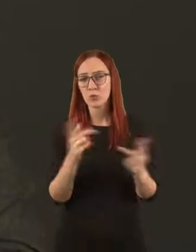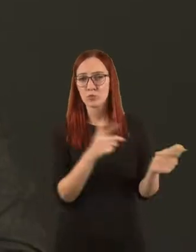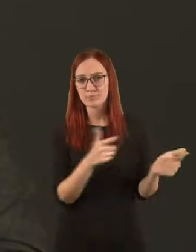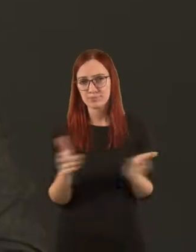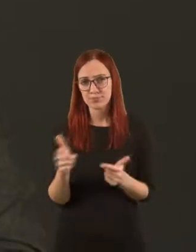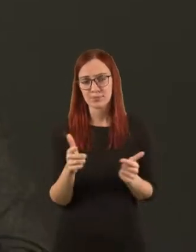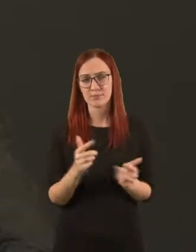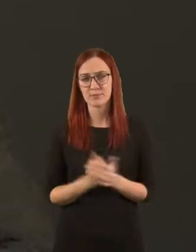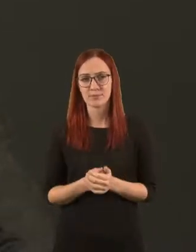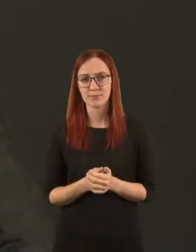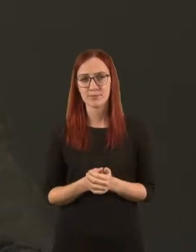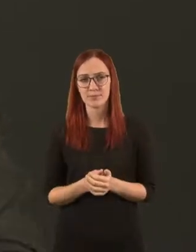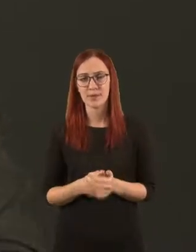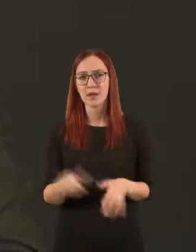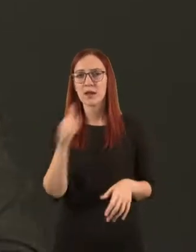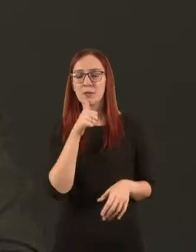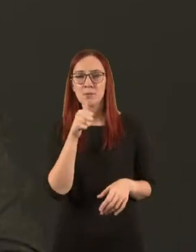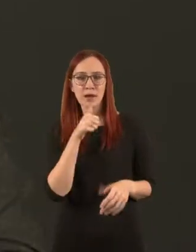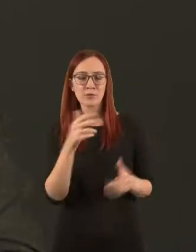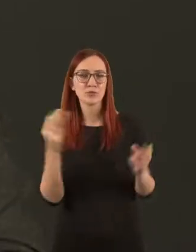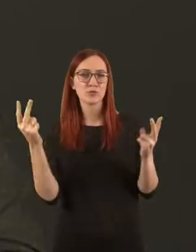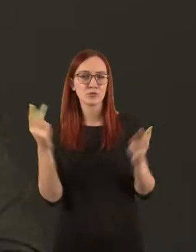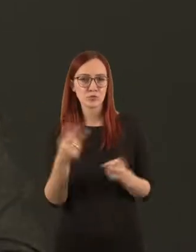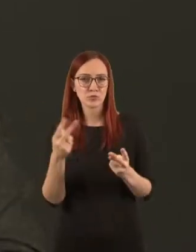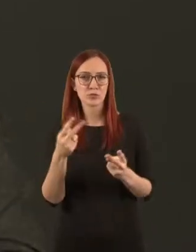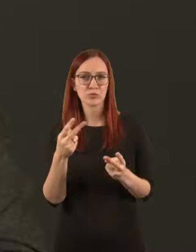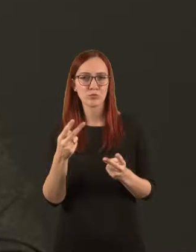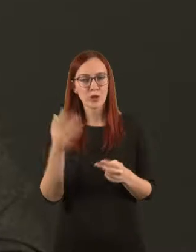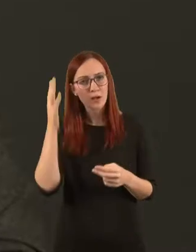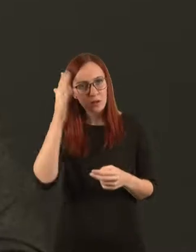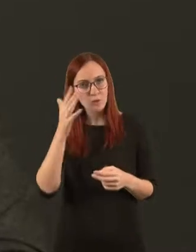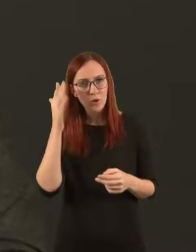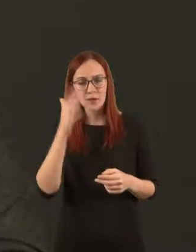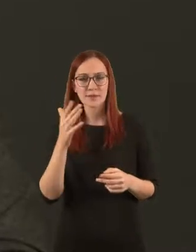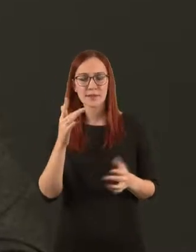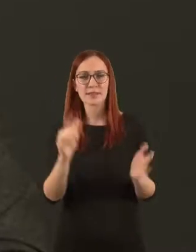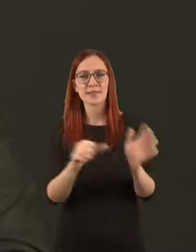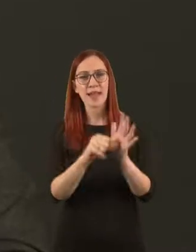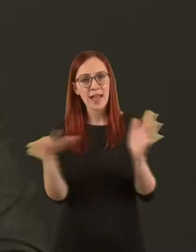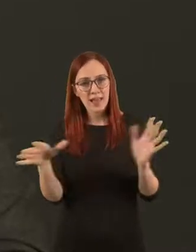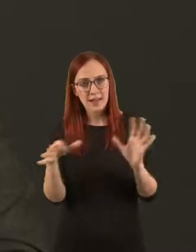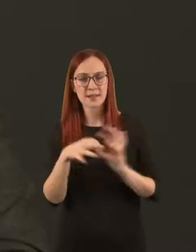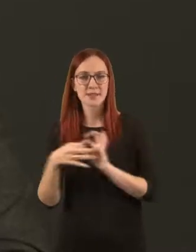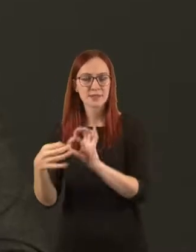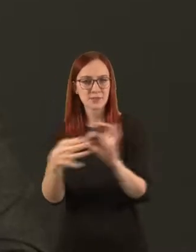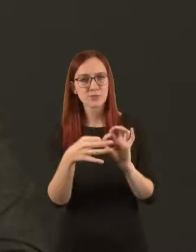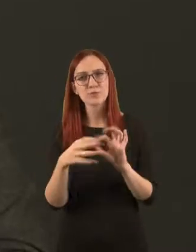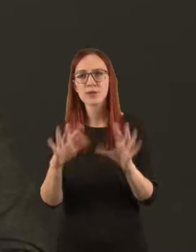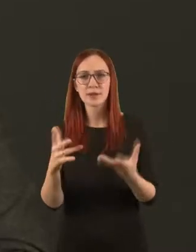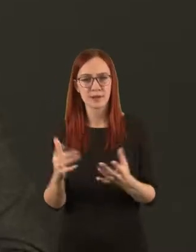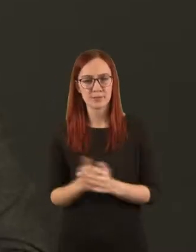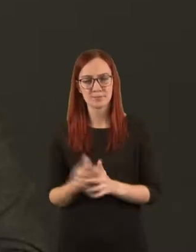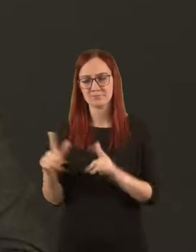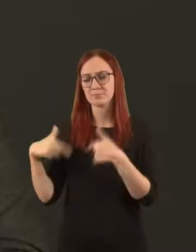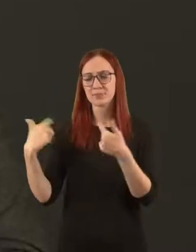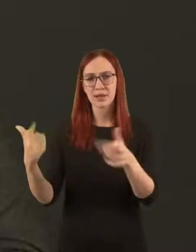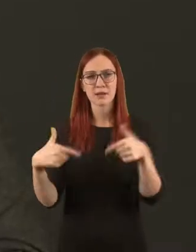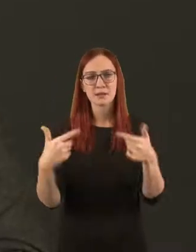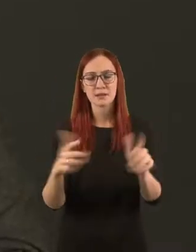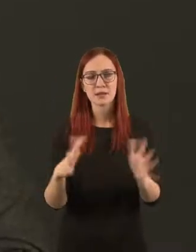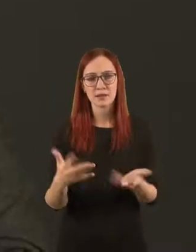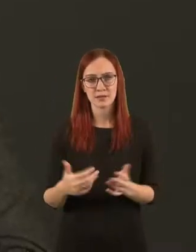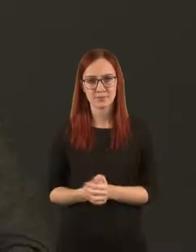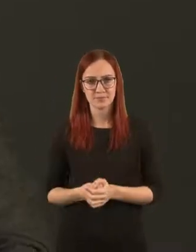energy networks in infrastructure and make it ready for receiving